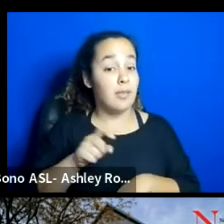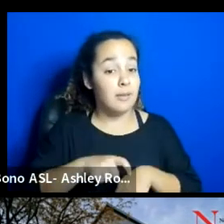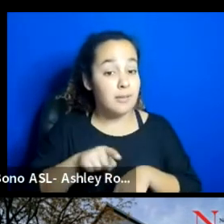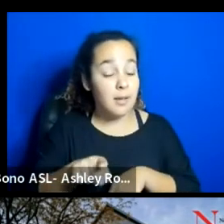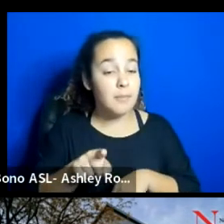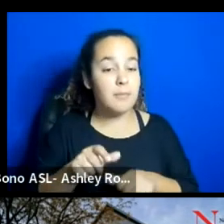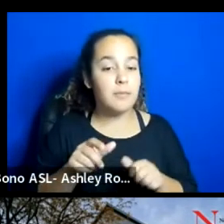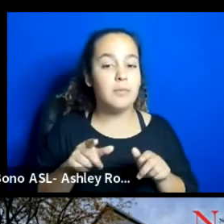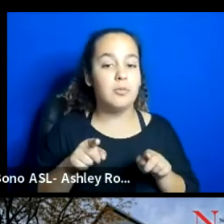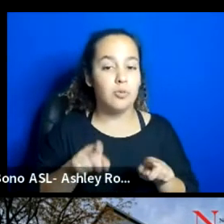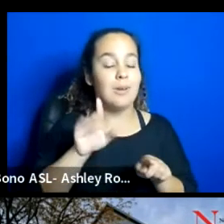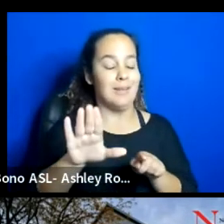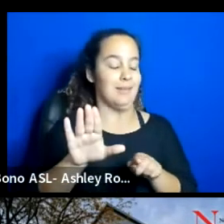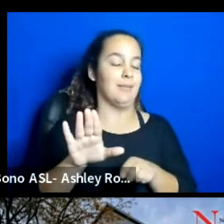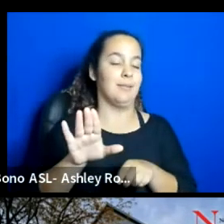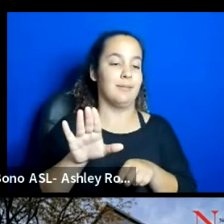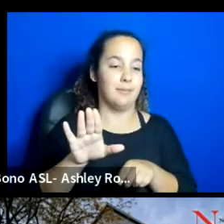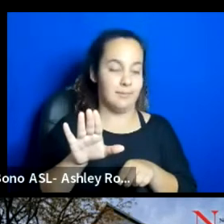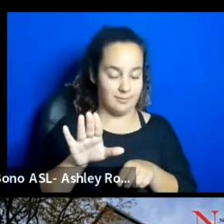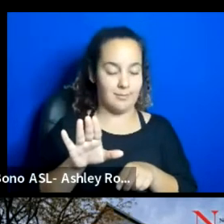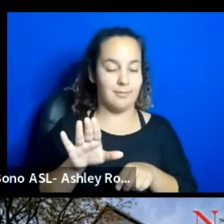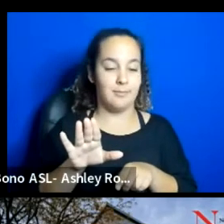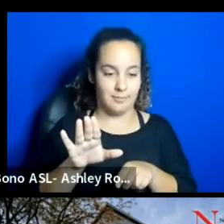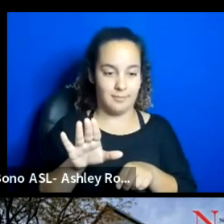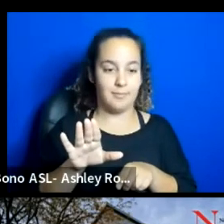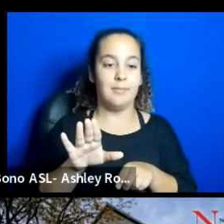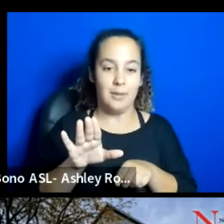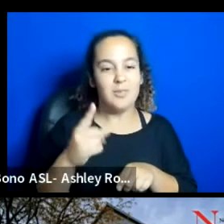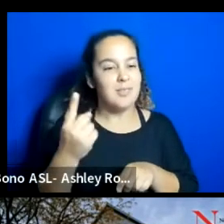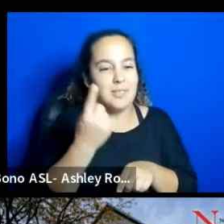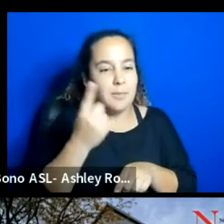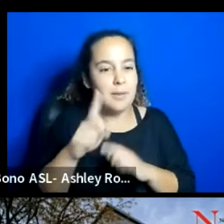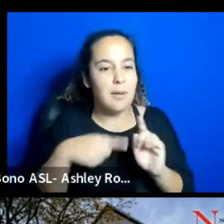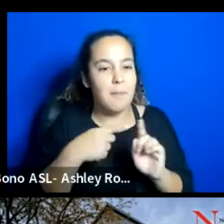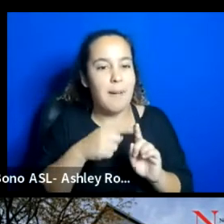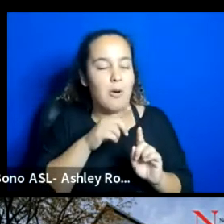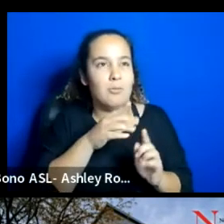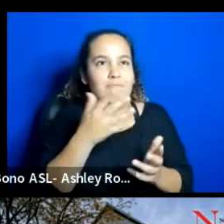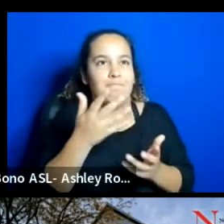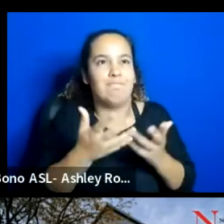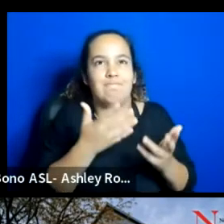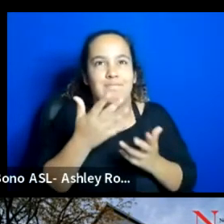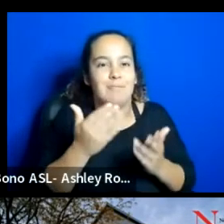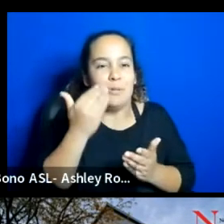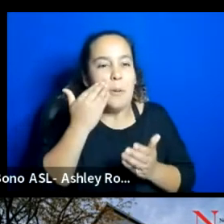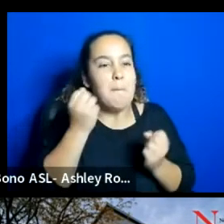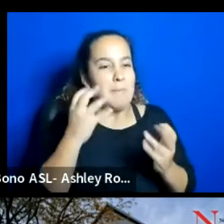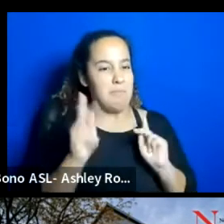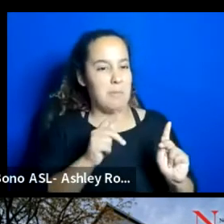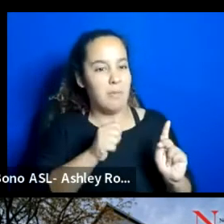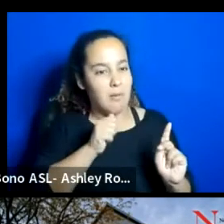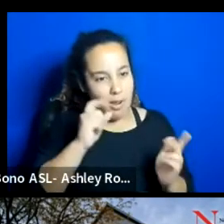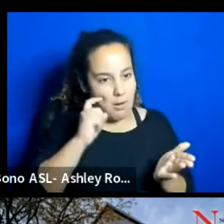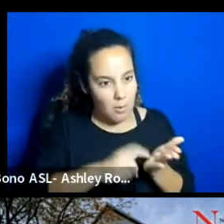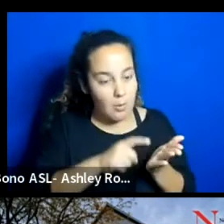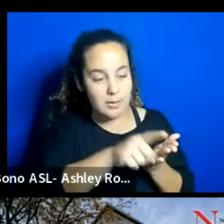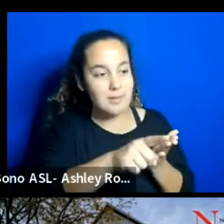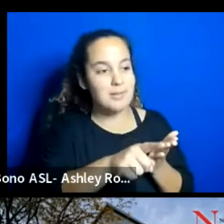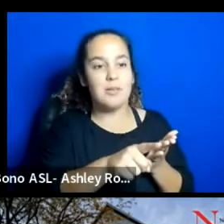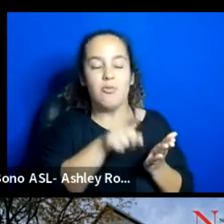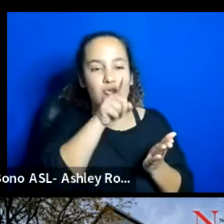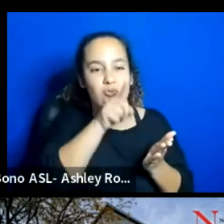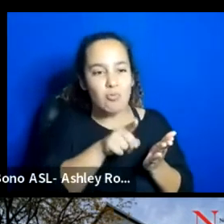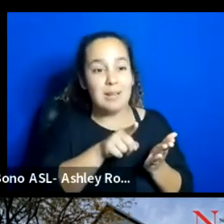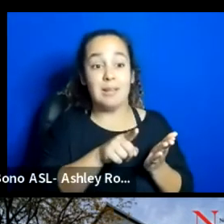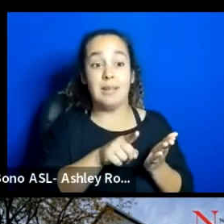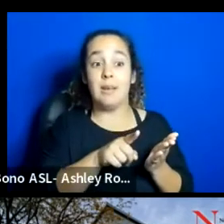law sensibilities, there's this unspoken recognition that there's a very unfinished, underdesigned and deficient nature of positive